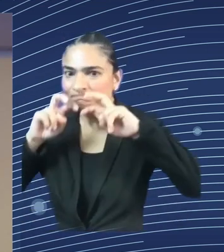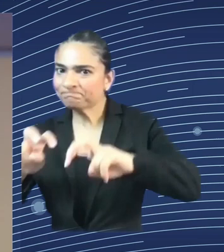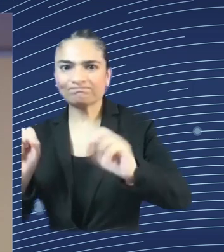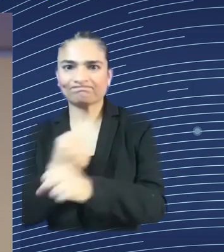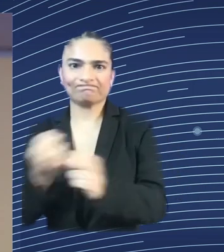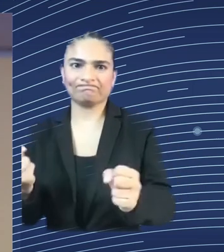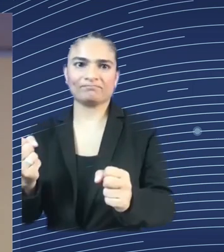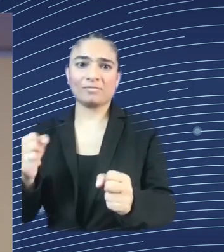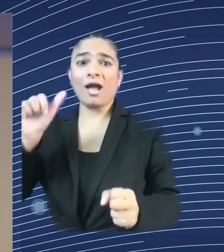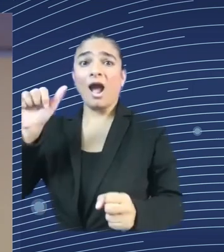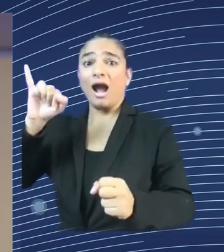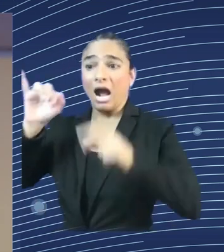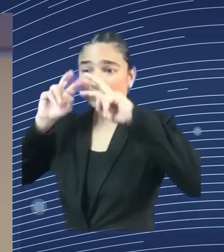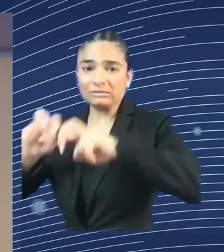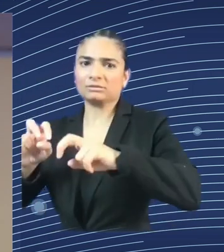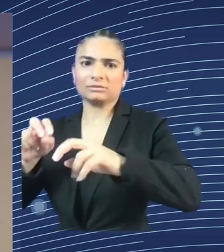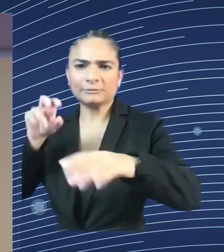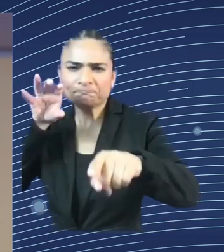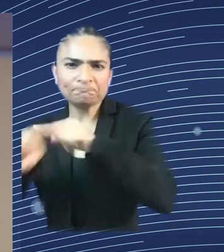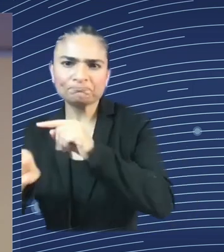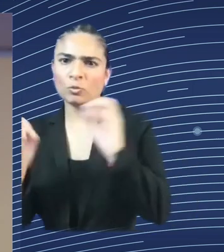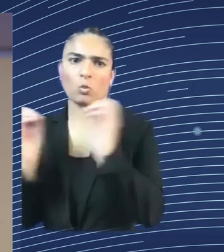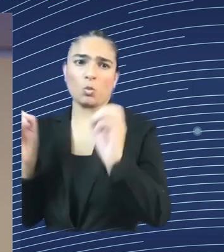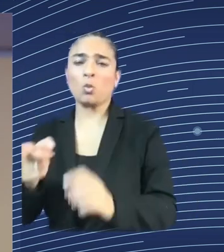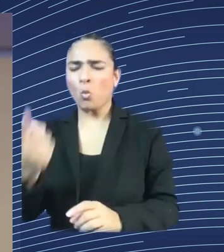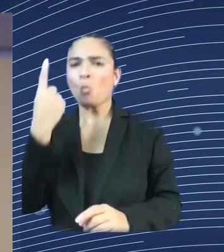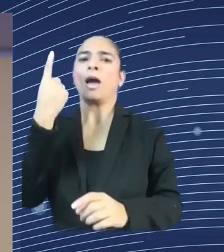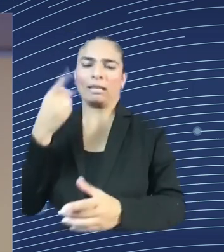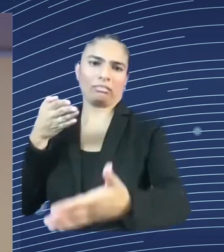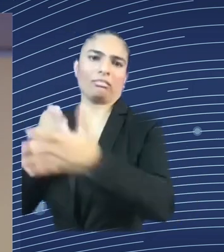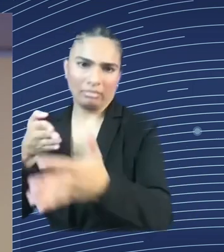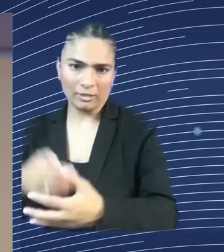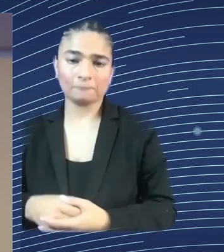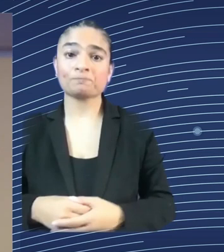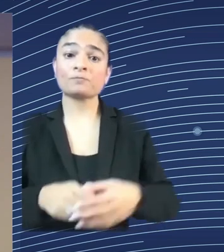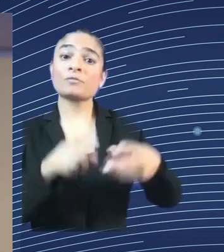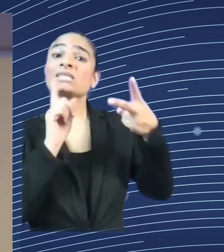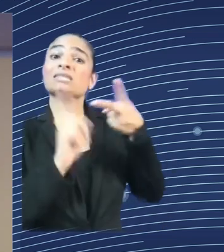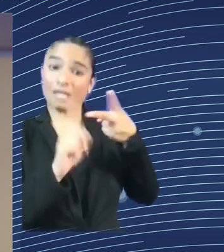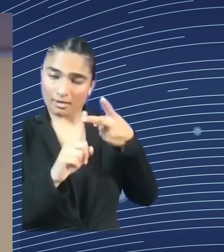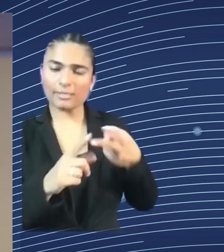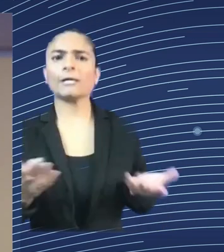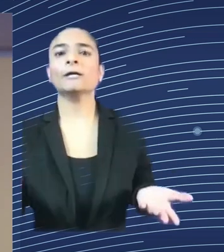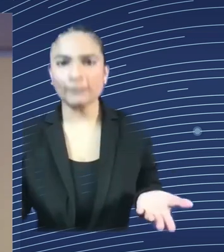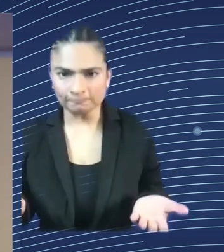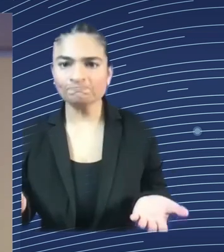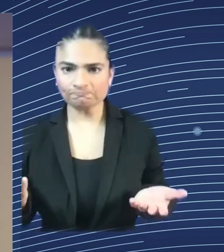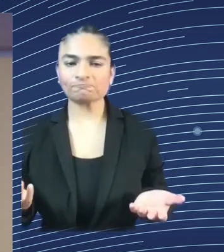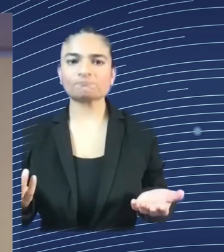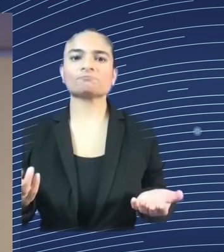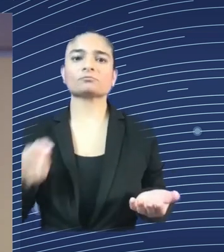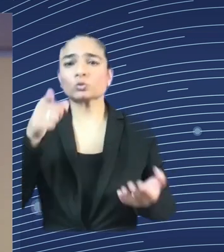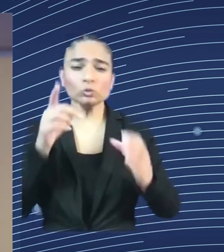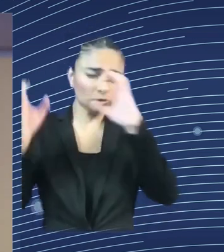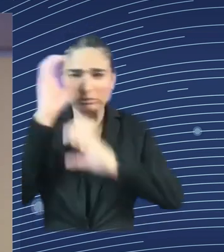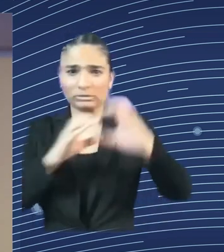and you will find, of course. You can only seek and find what is really going on the field in combination with what we